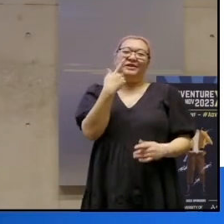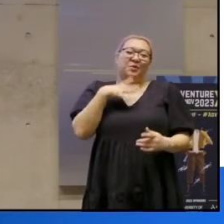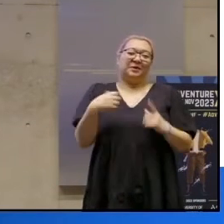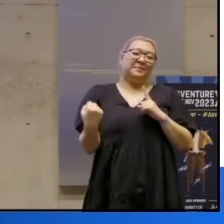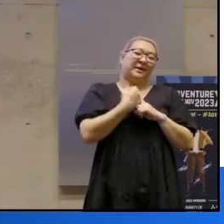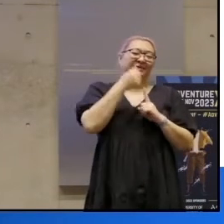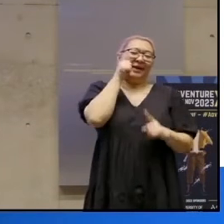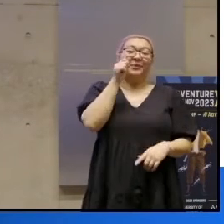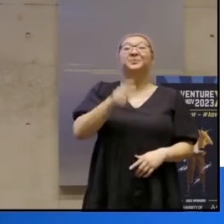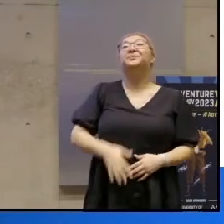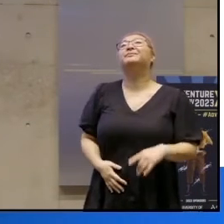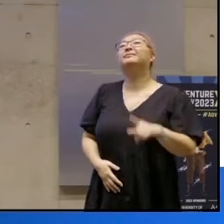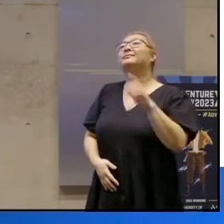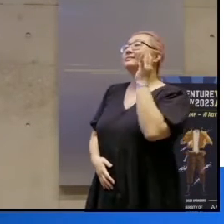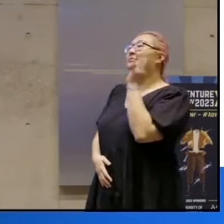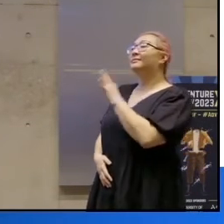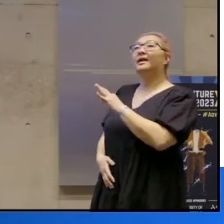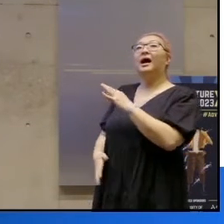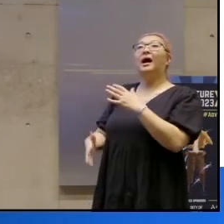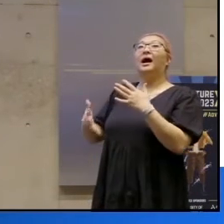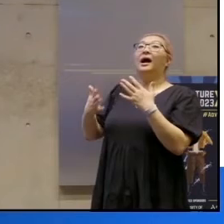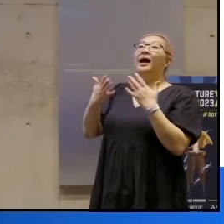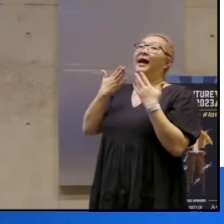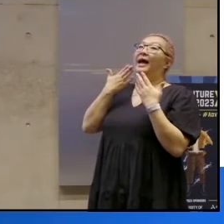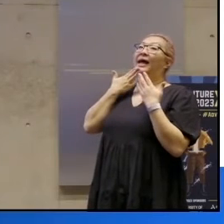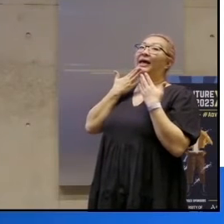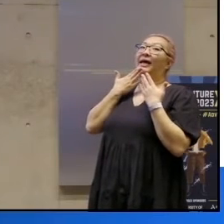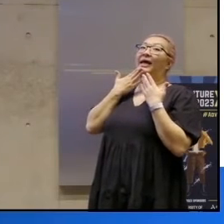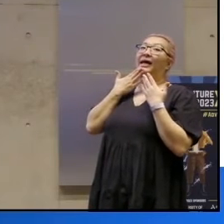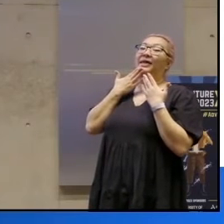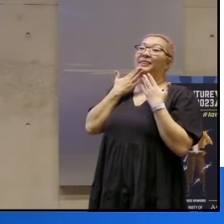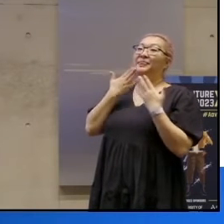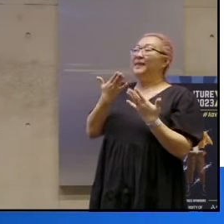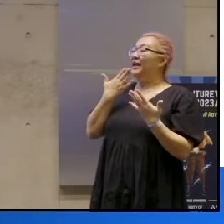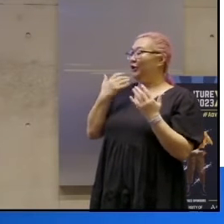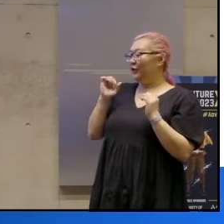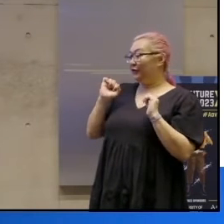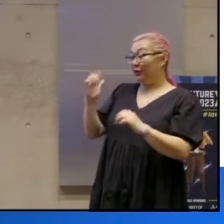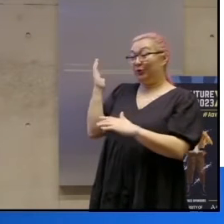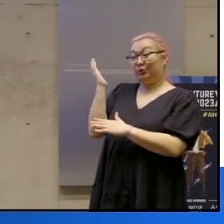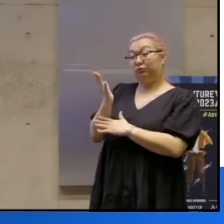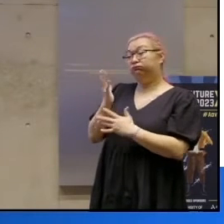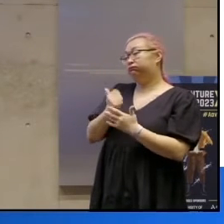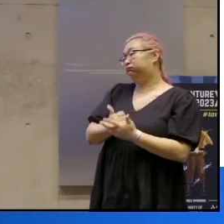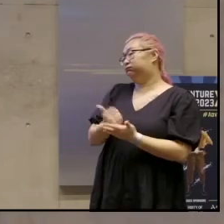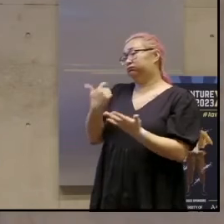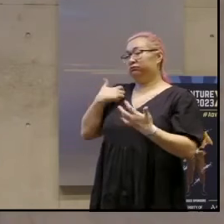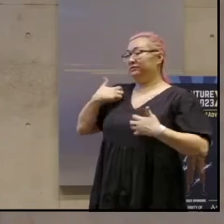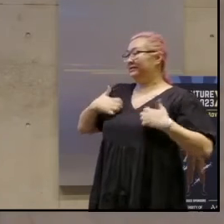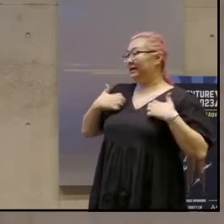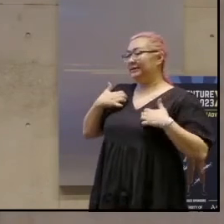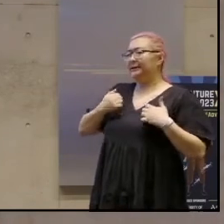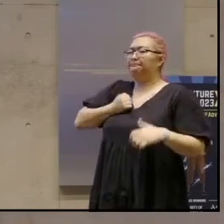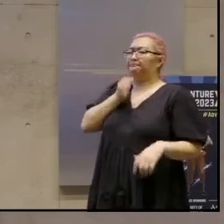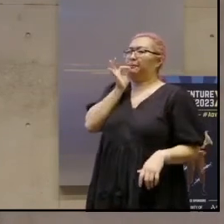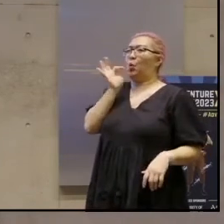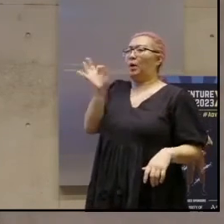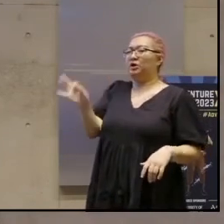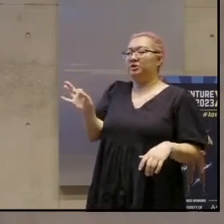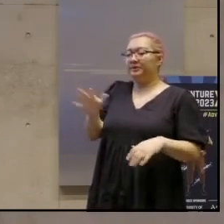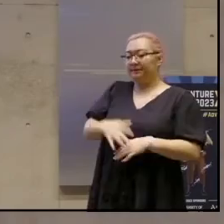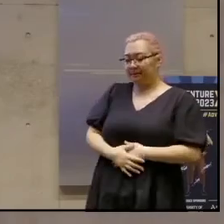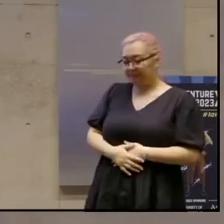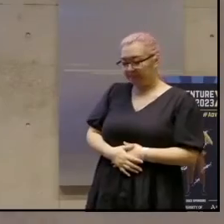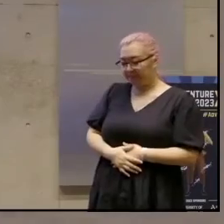Hello. Thank you so much for your talk. It was really great and really exciting. So my question is, I find it a